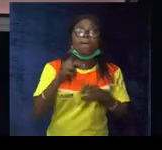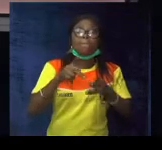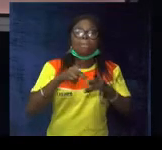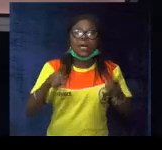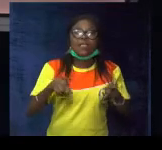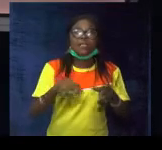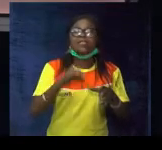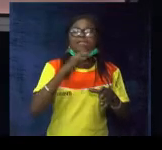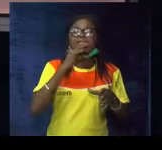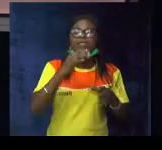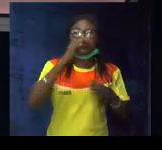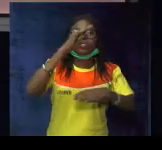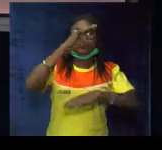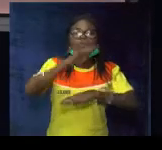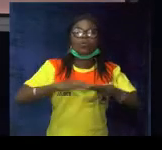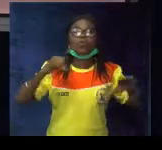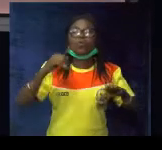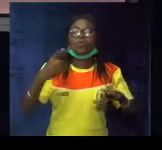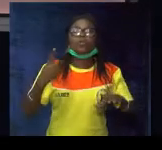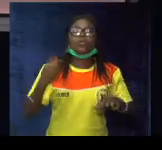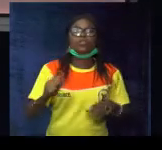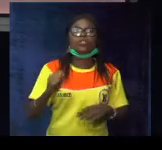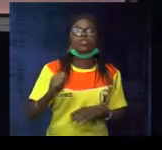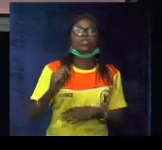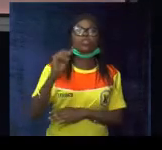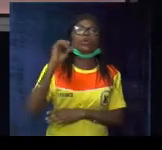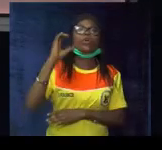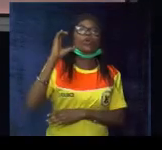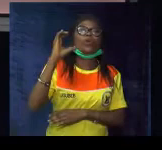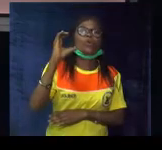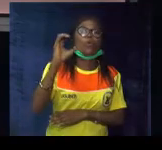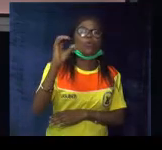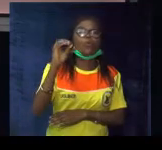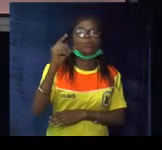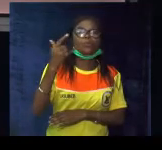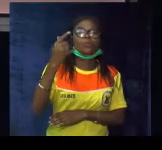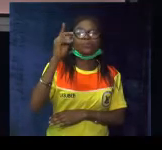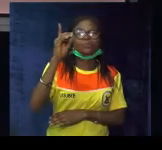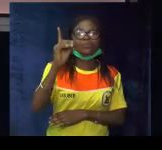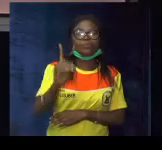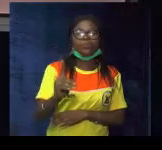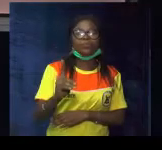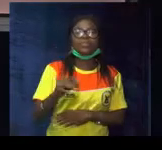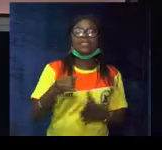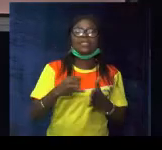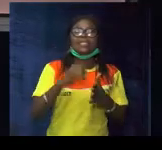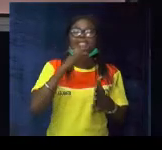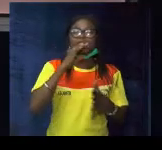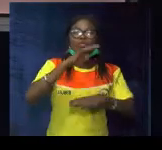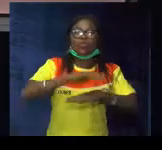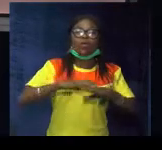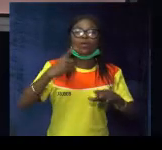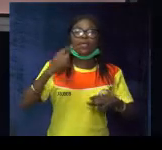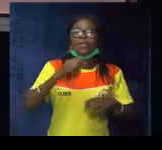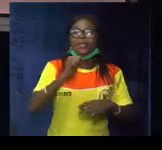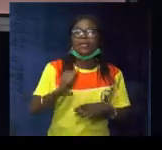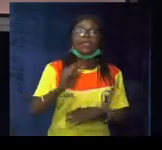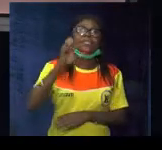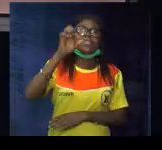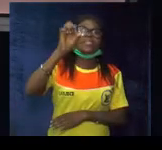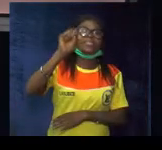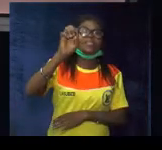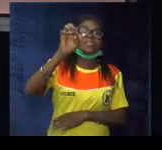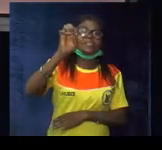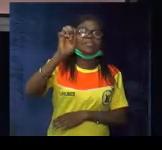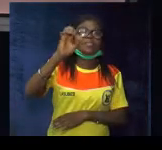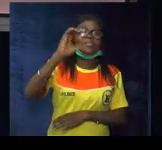is called the chord. Now, but what are the parts called? This part is called a segment, and this other part